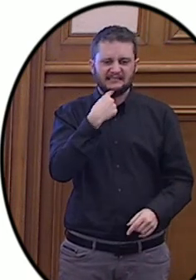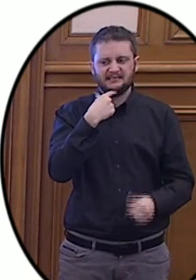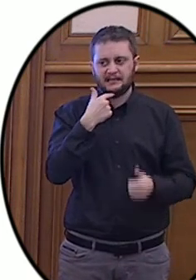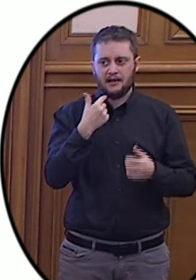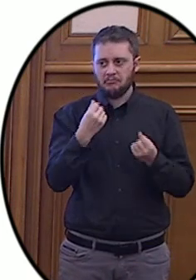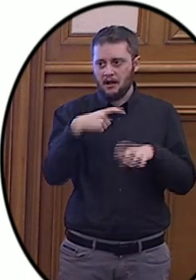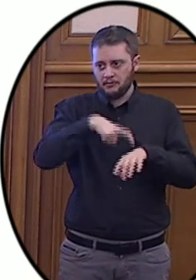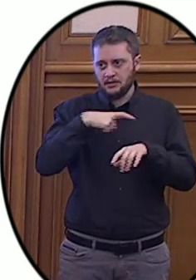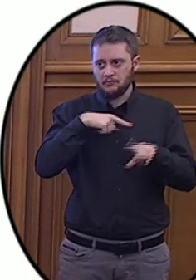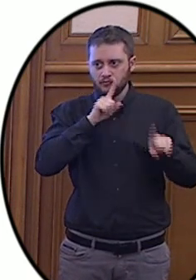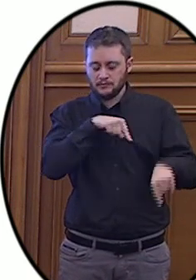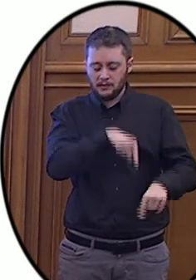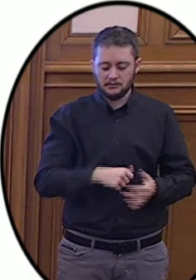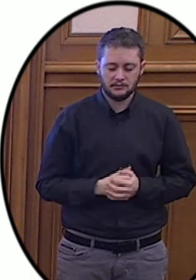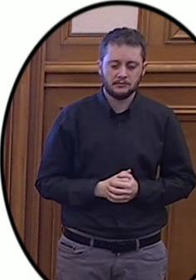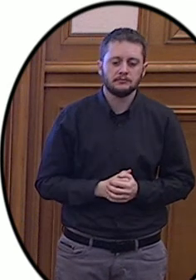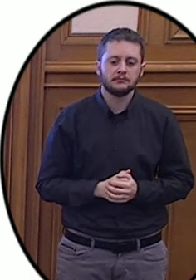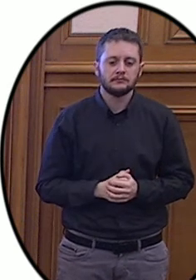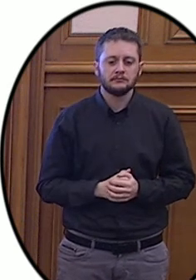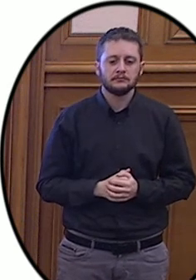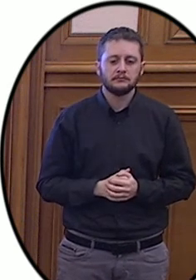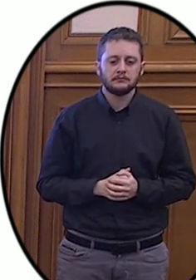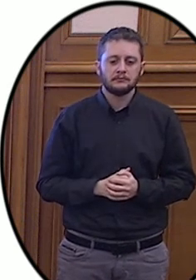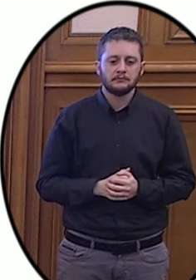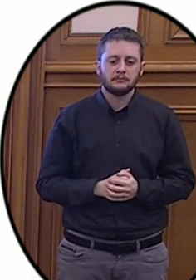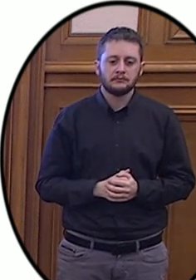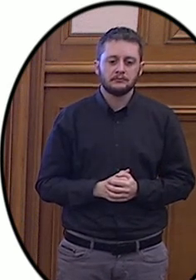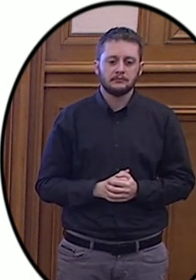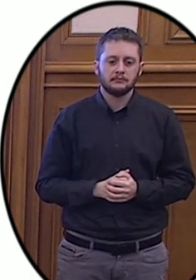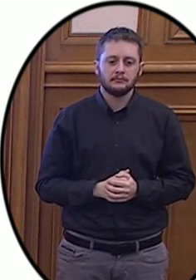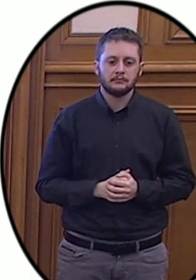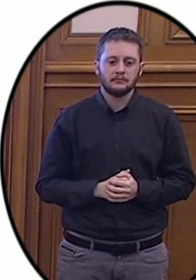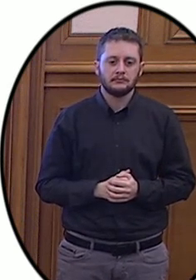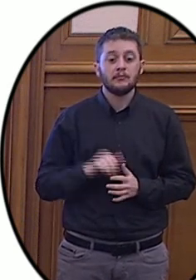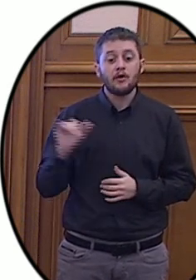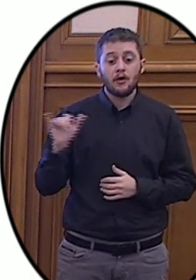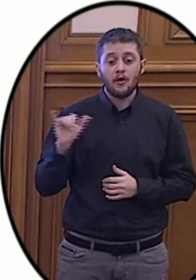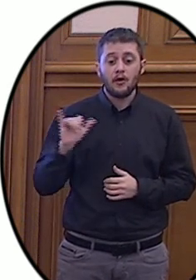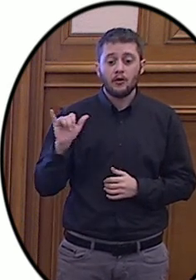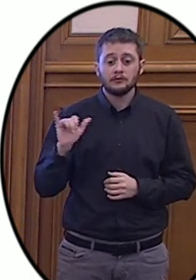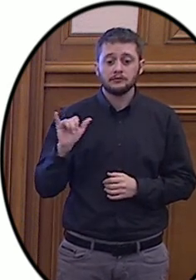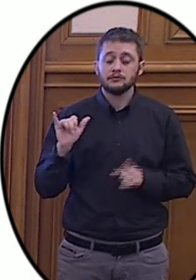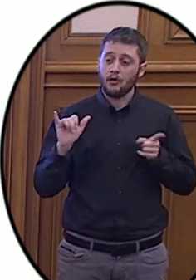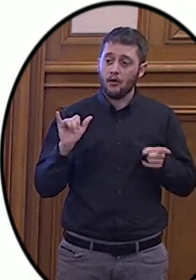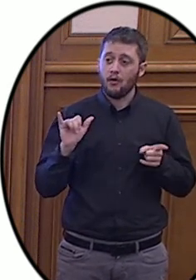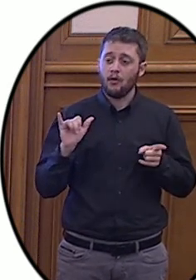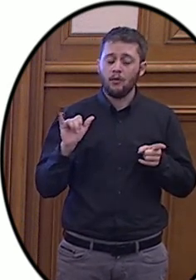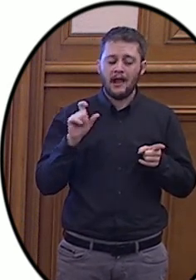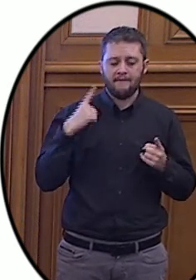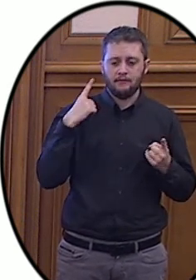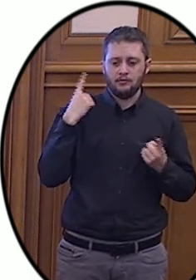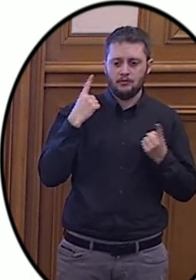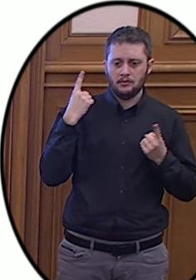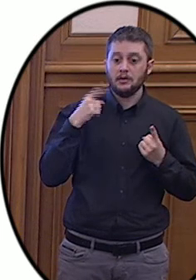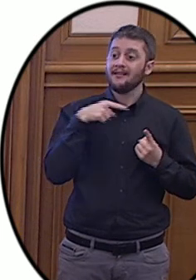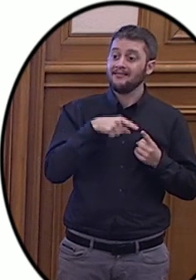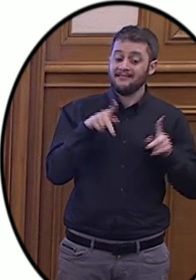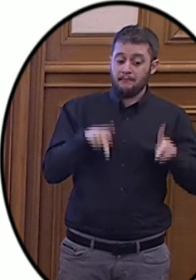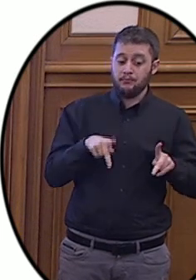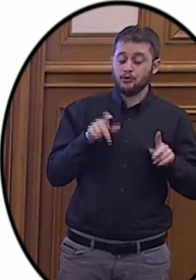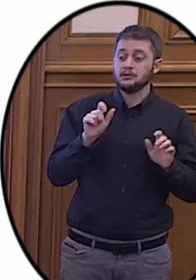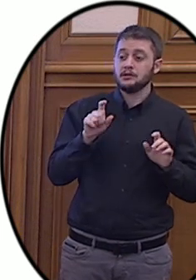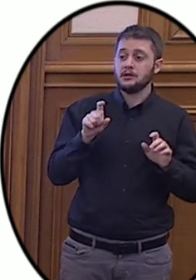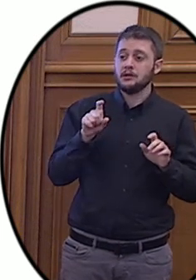It's also important to consider alternatives. A housing provider is not necessarily required to provide